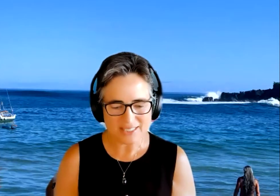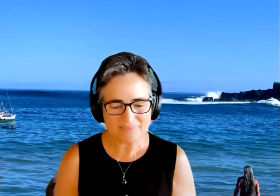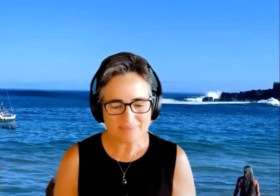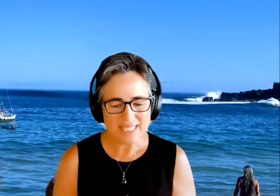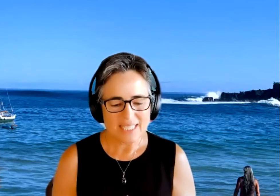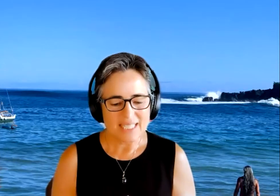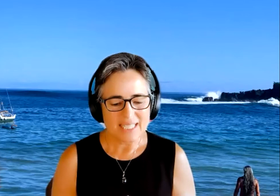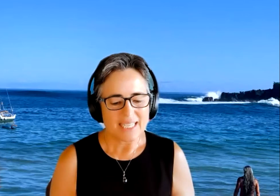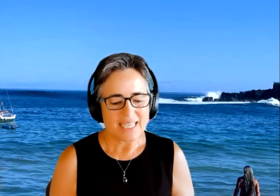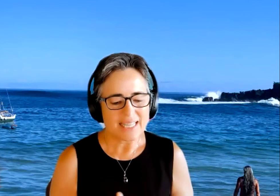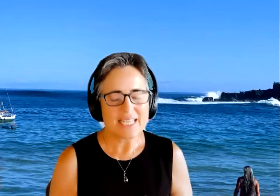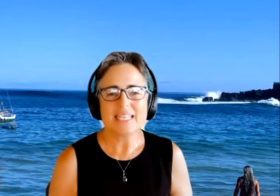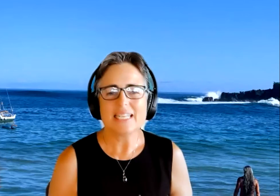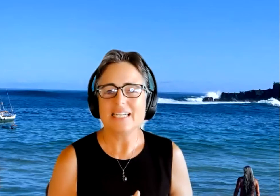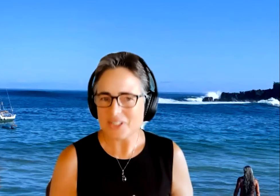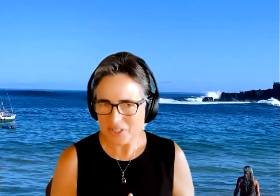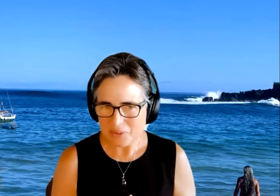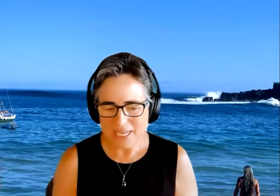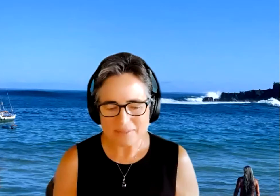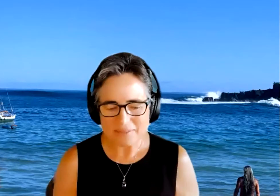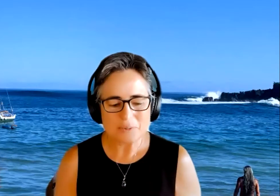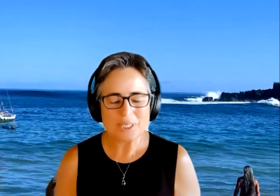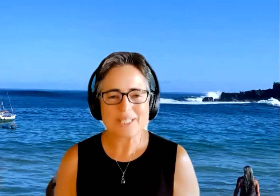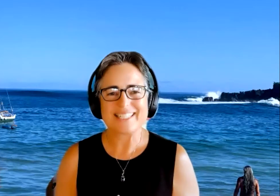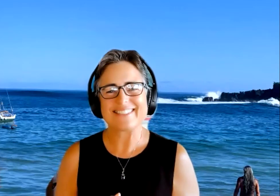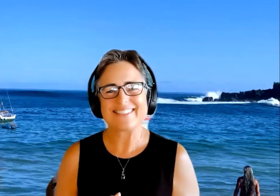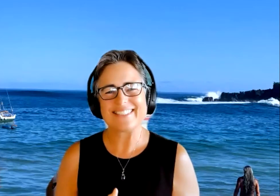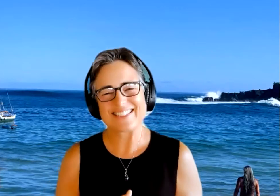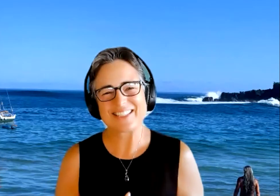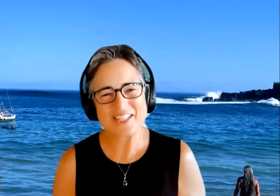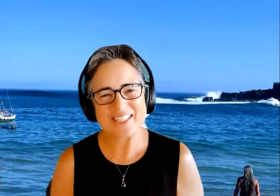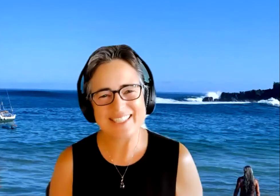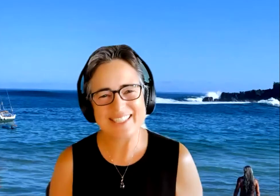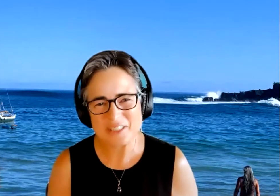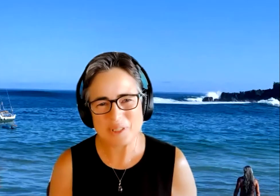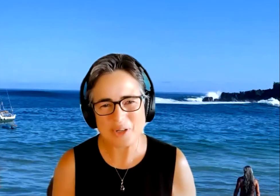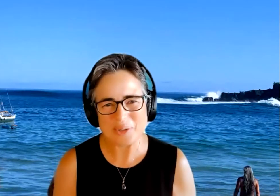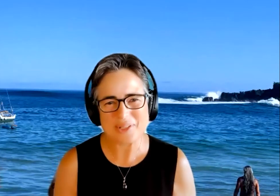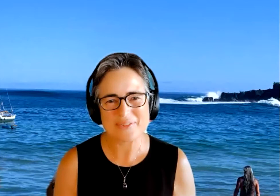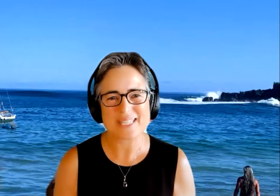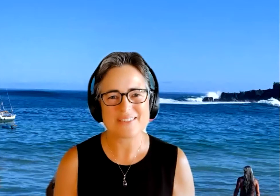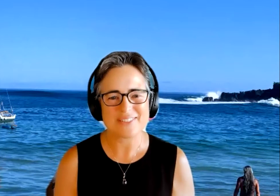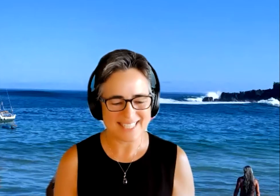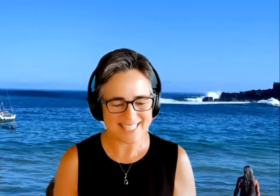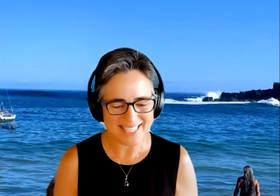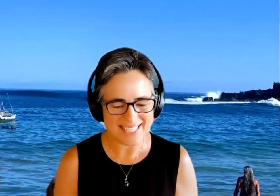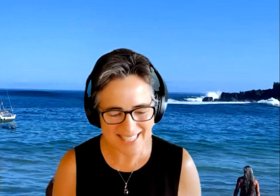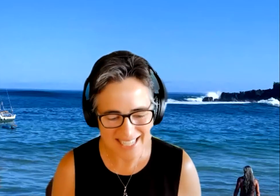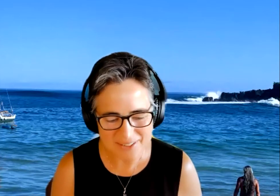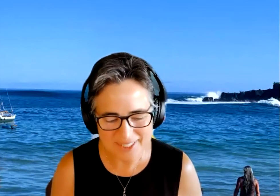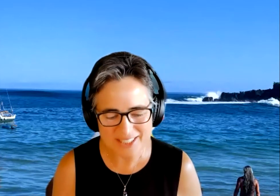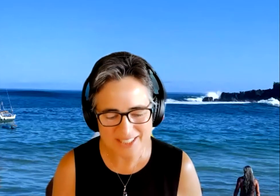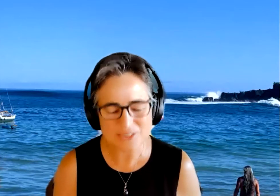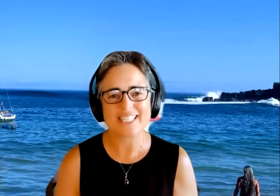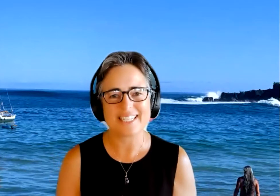President Zhang. And then Antonio will have a few words to introduce our incredible host for this event,